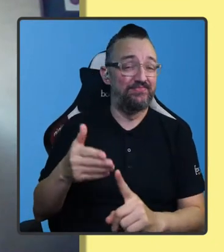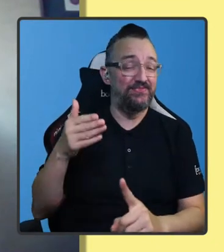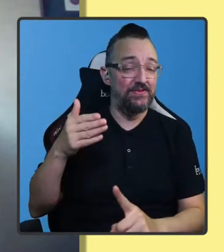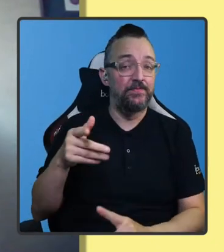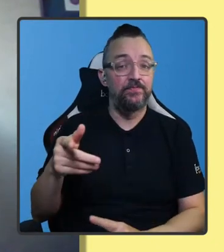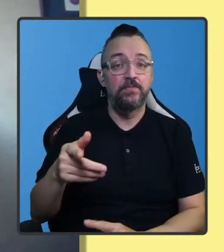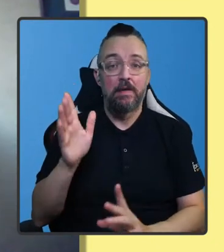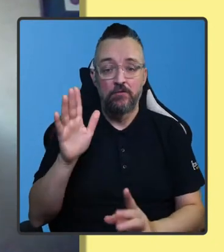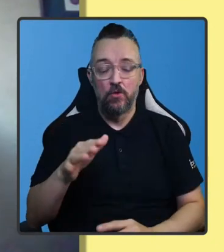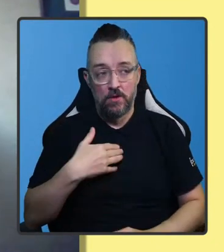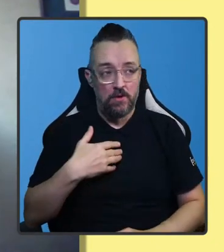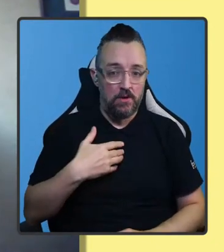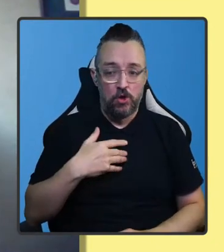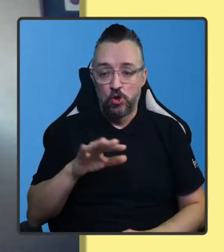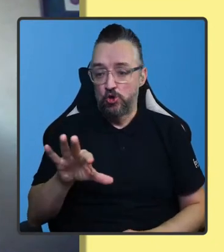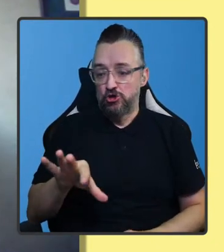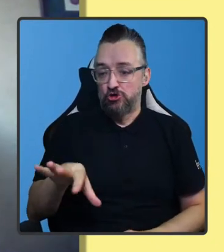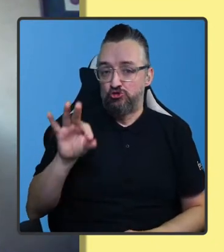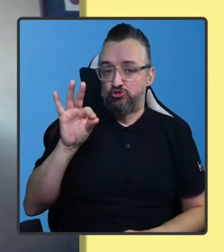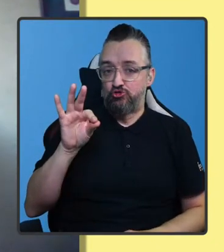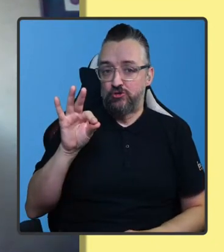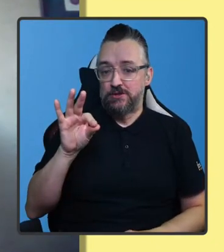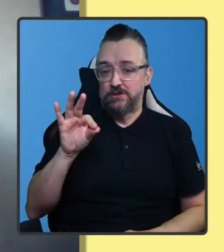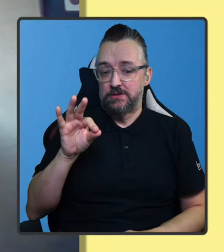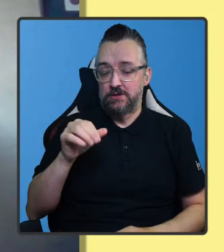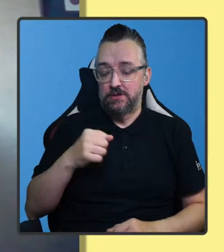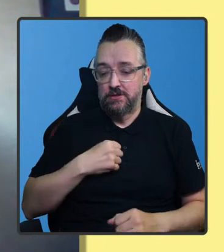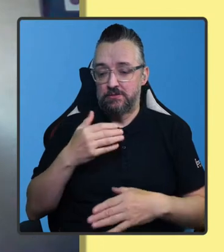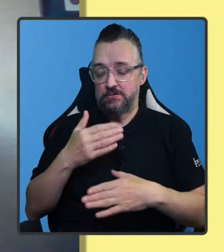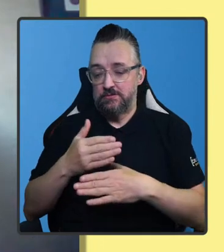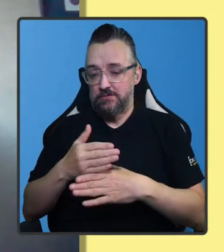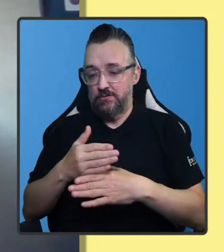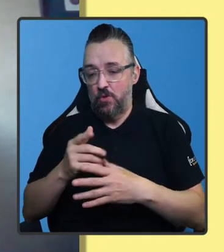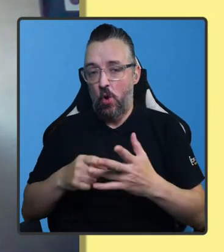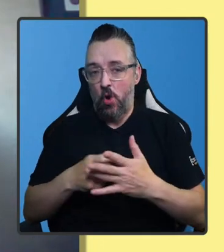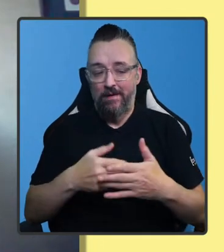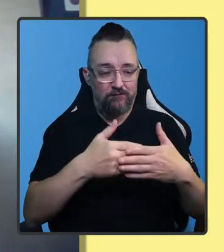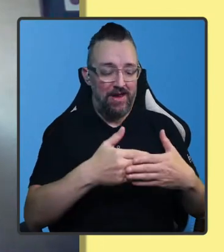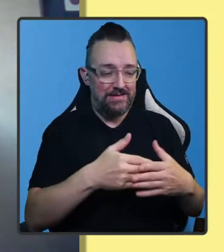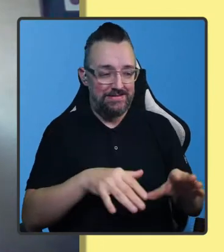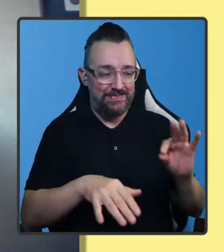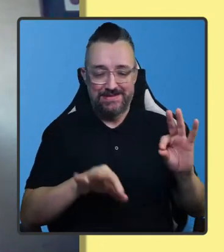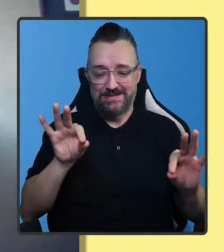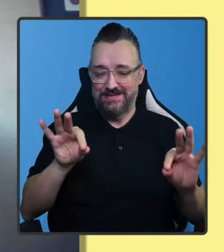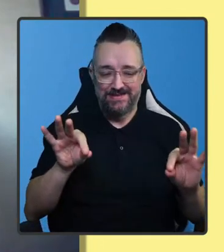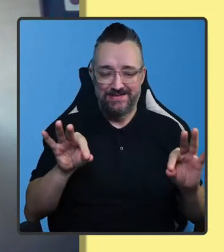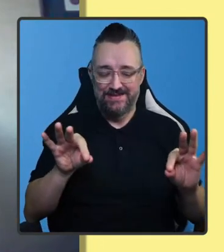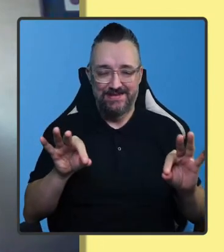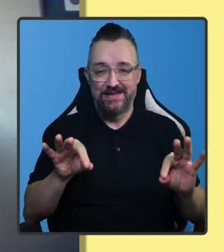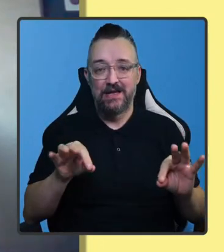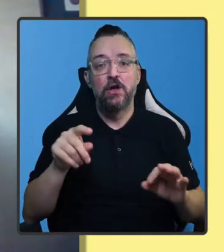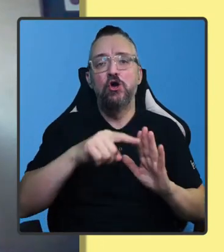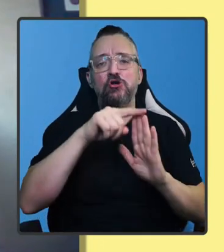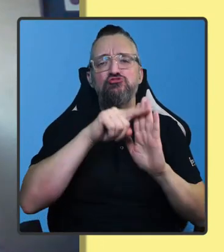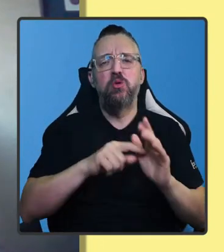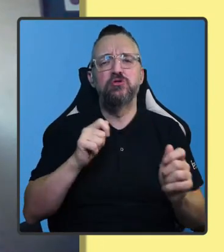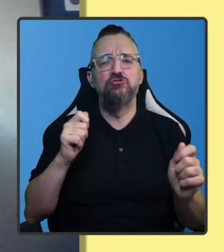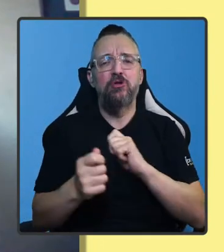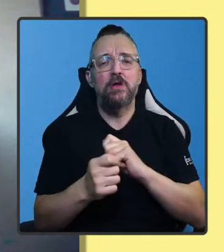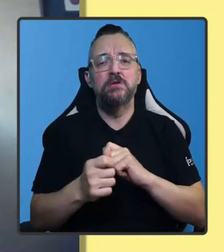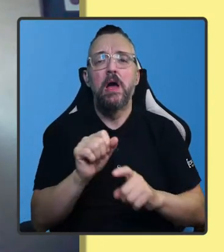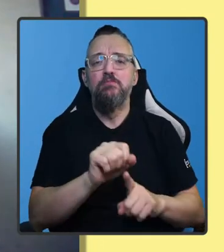between protecting the integrity of elected office or protecting his friend, he chose to change the rules to protect a